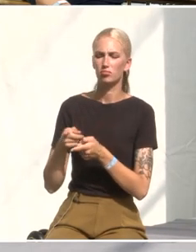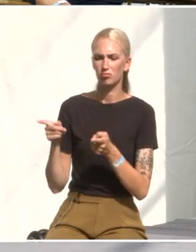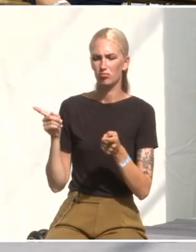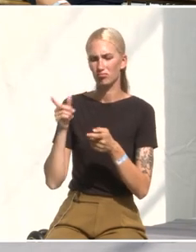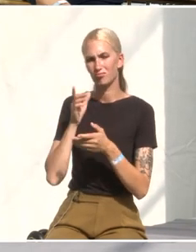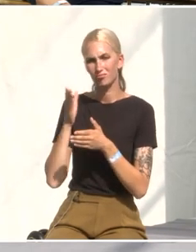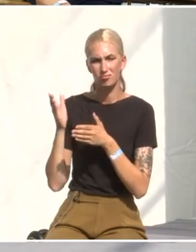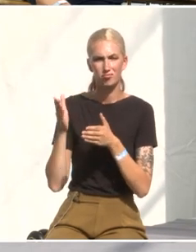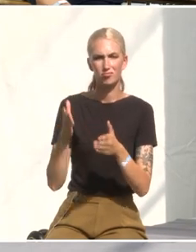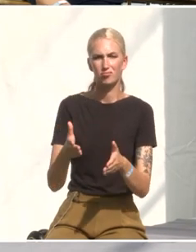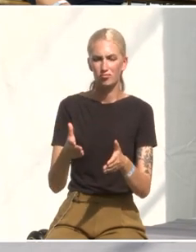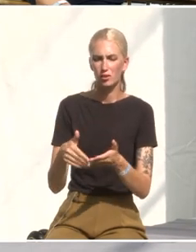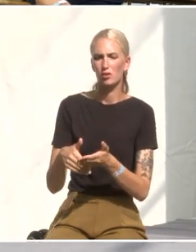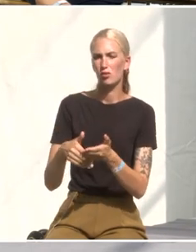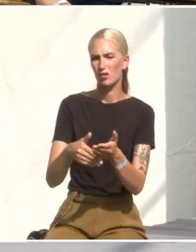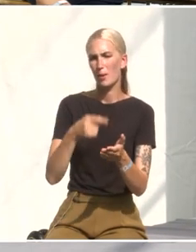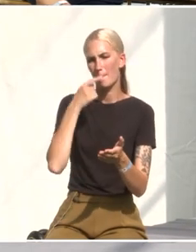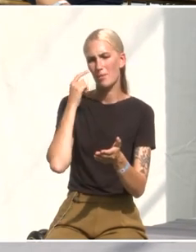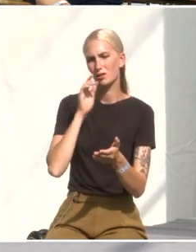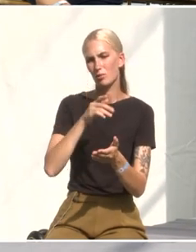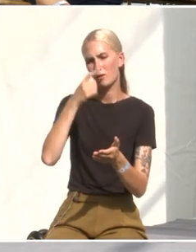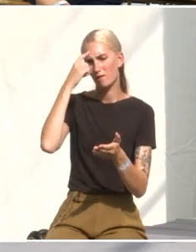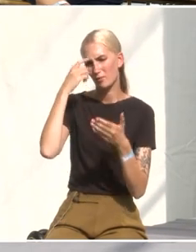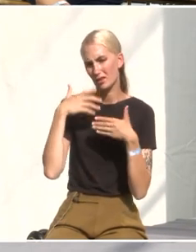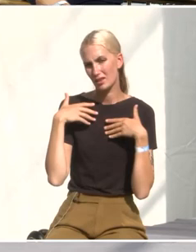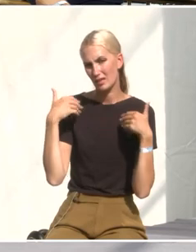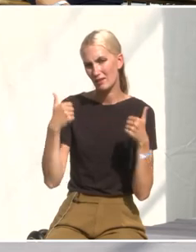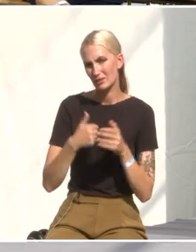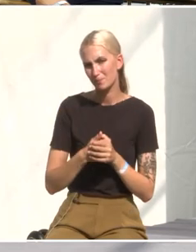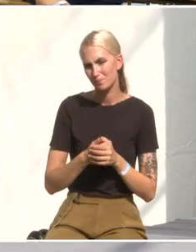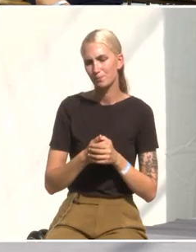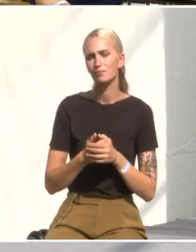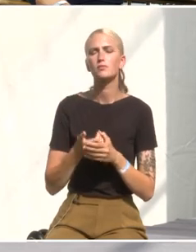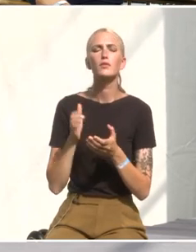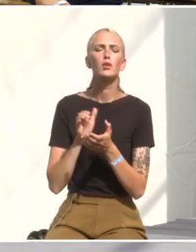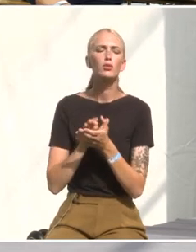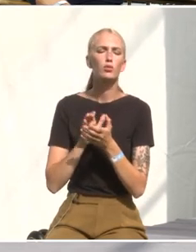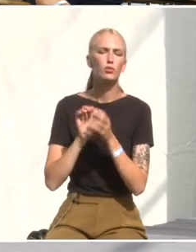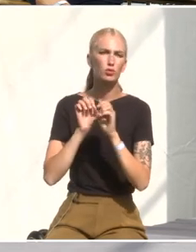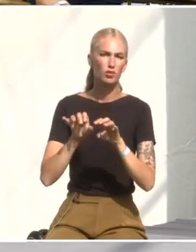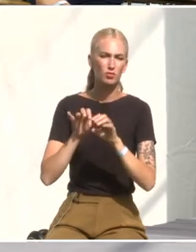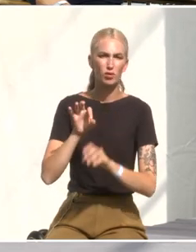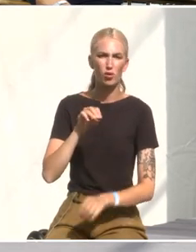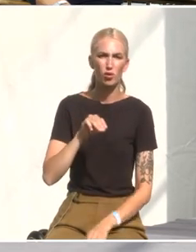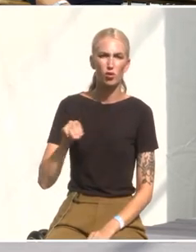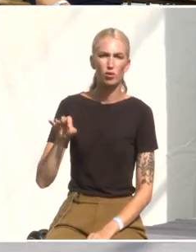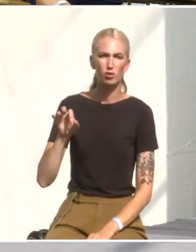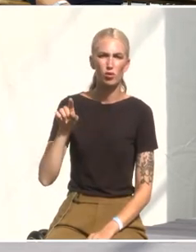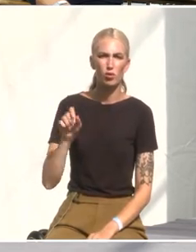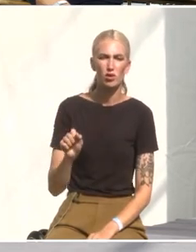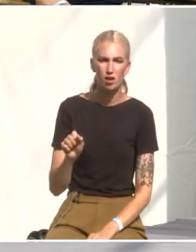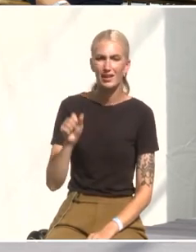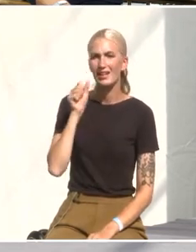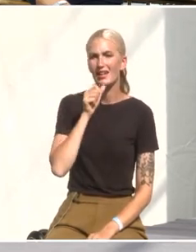their careers in supporting men's mental health. So let me introduce our panelists, Ott Oja, who is the director